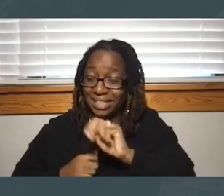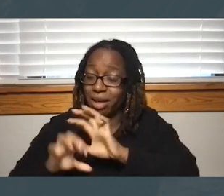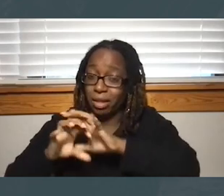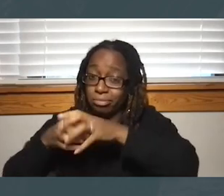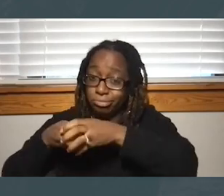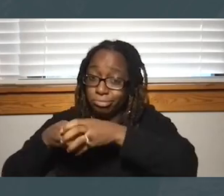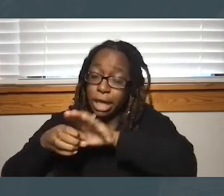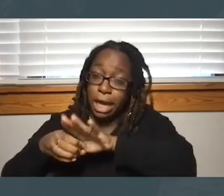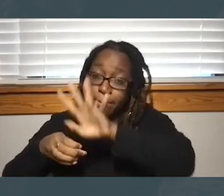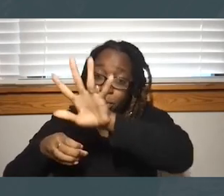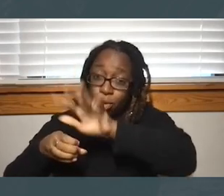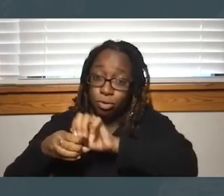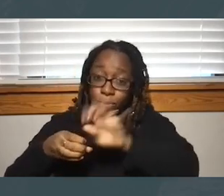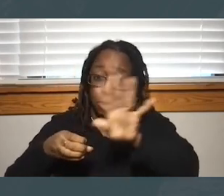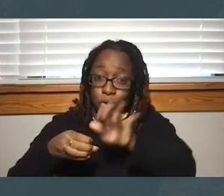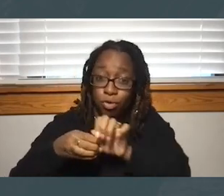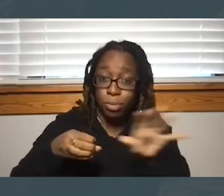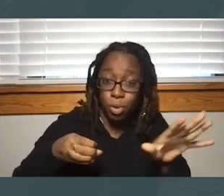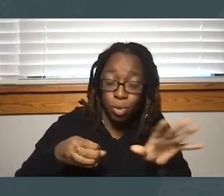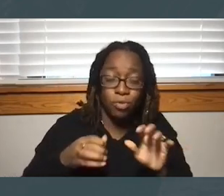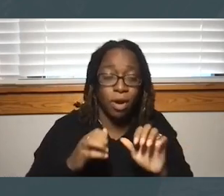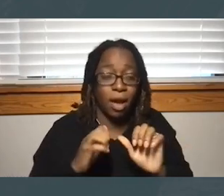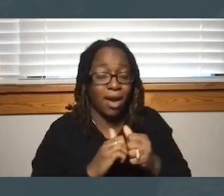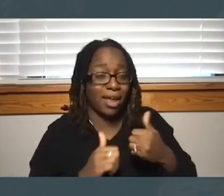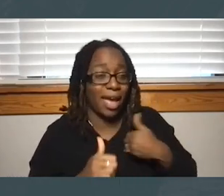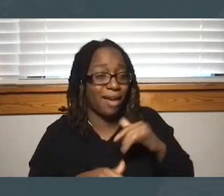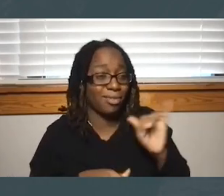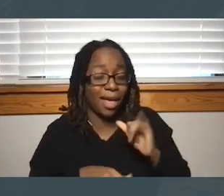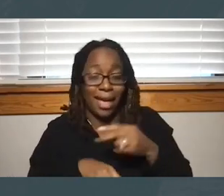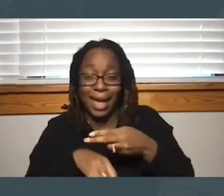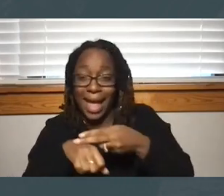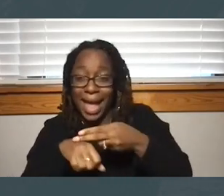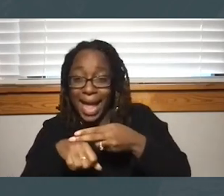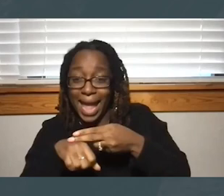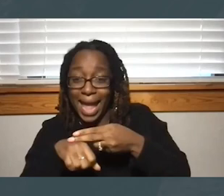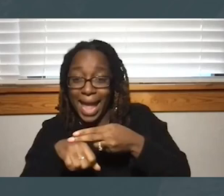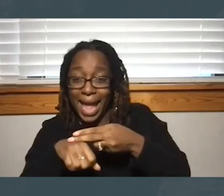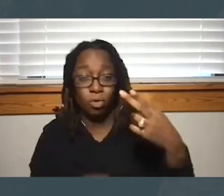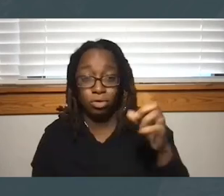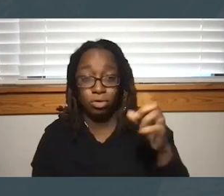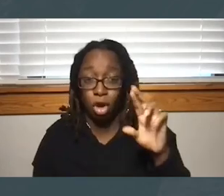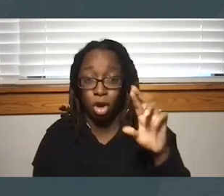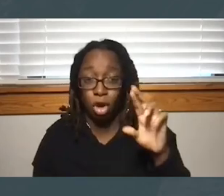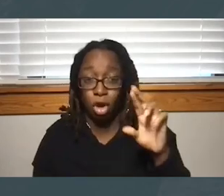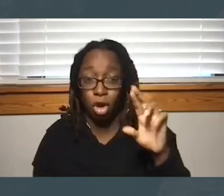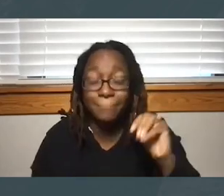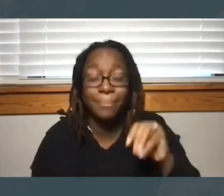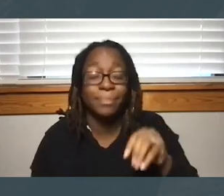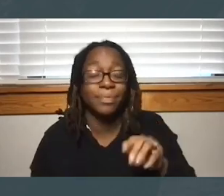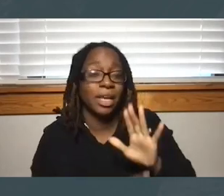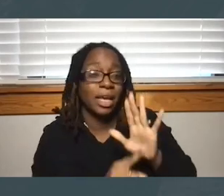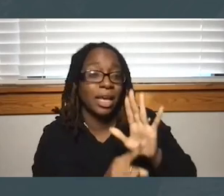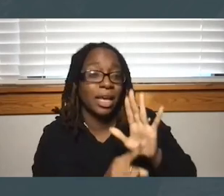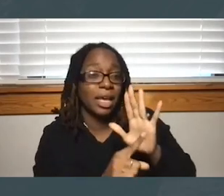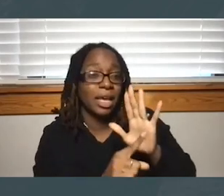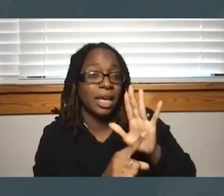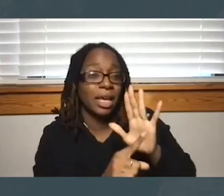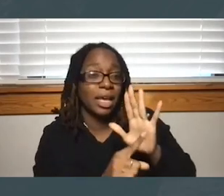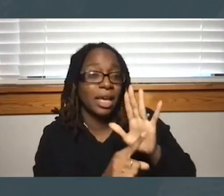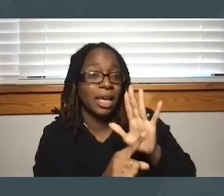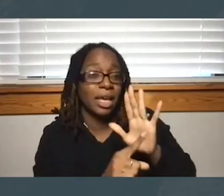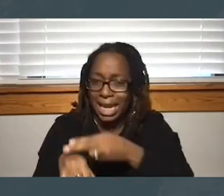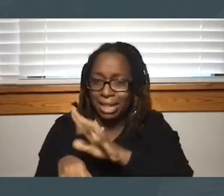from, you know, from Haiti to Harlem around like the formation of the Communist Party in Haiti, doing work around